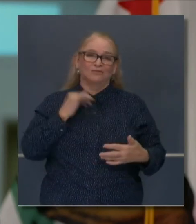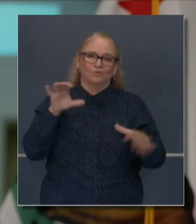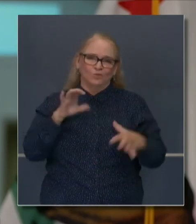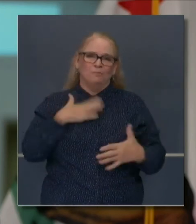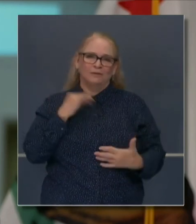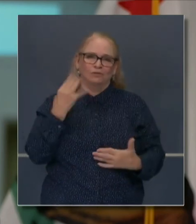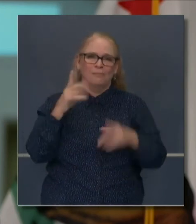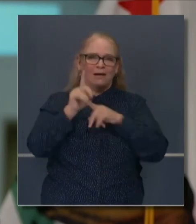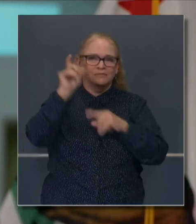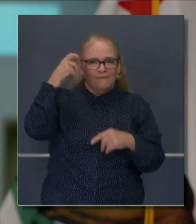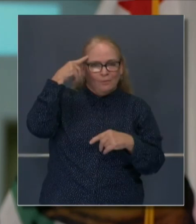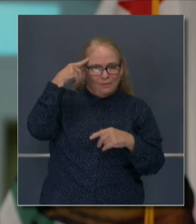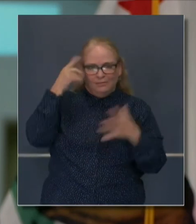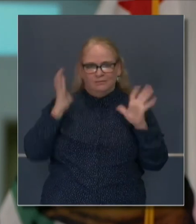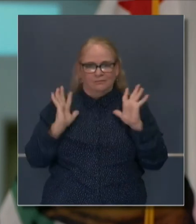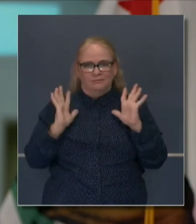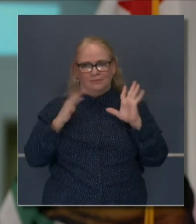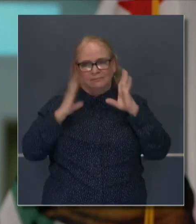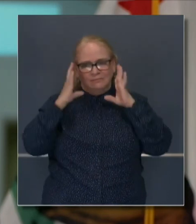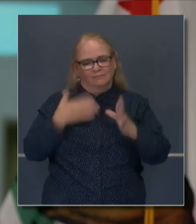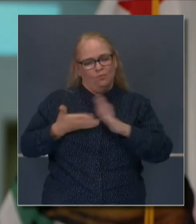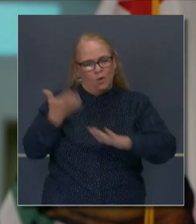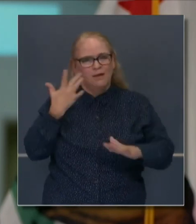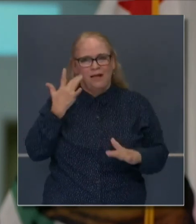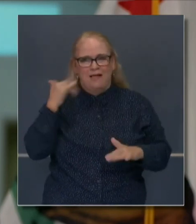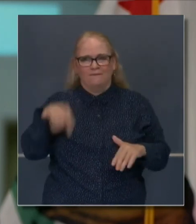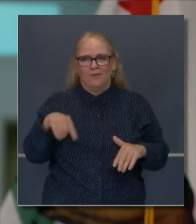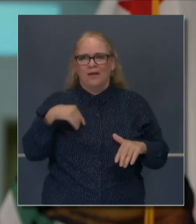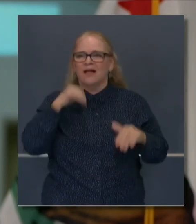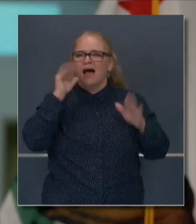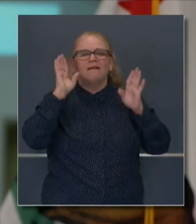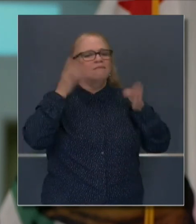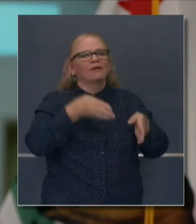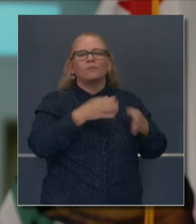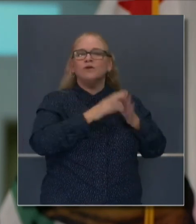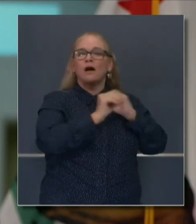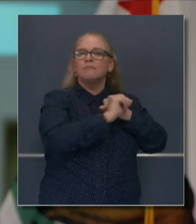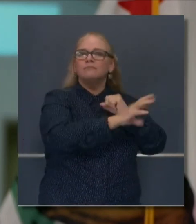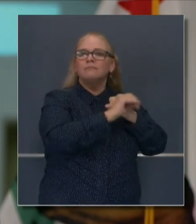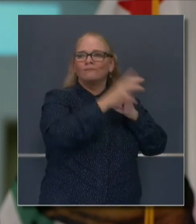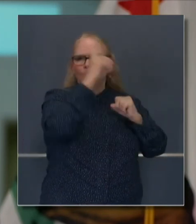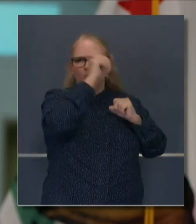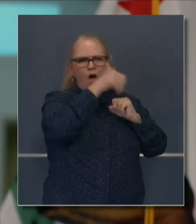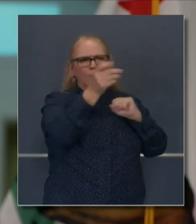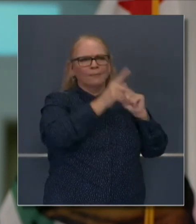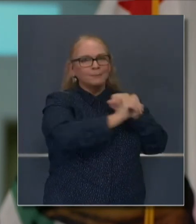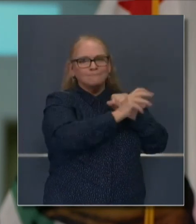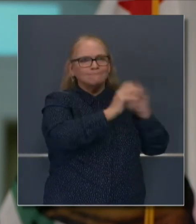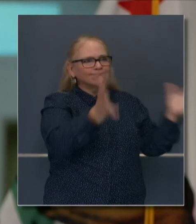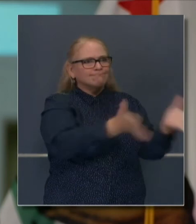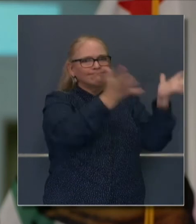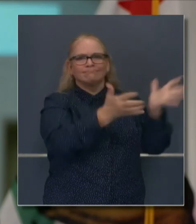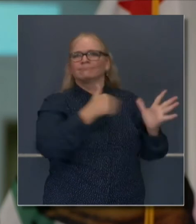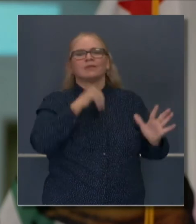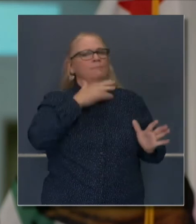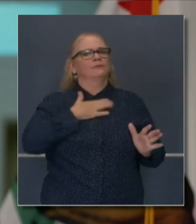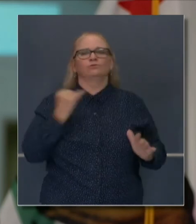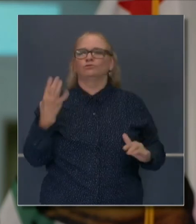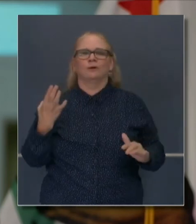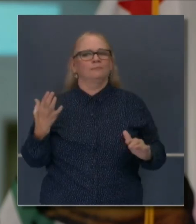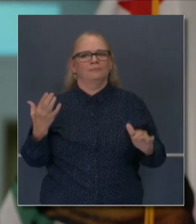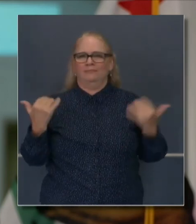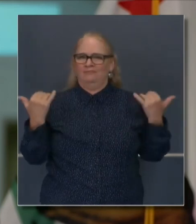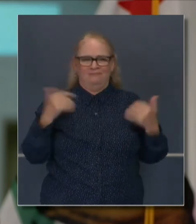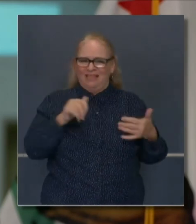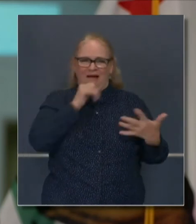governing the state of California, not campaigning for others, to the extent campaigning for